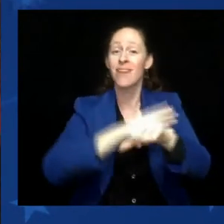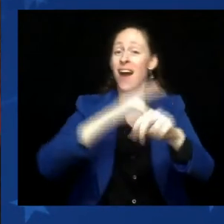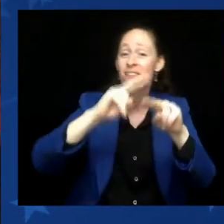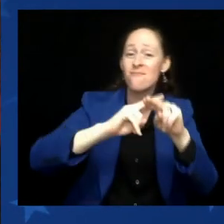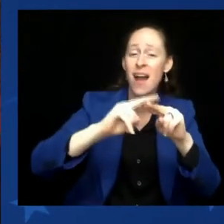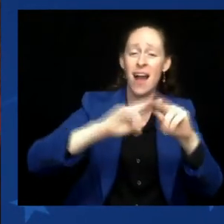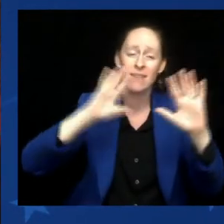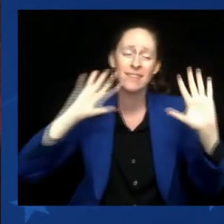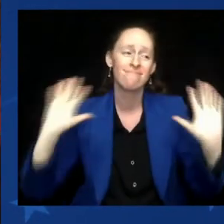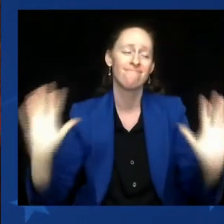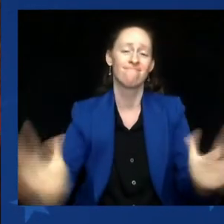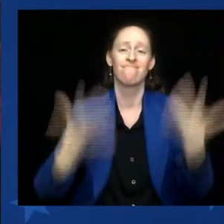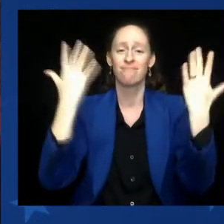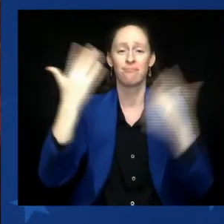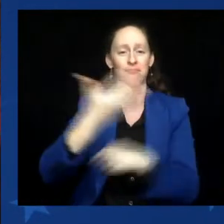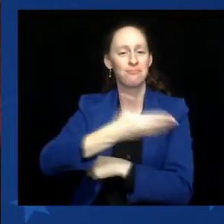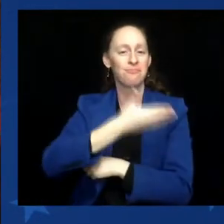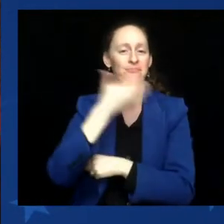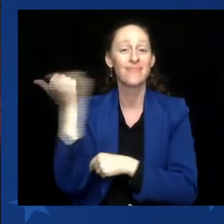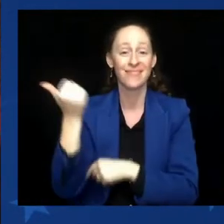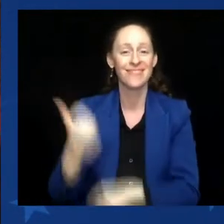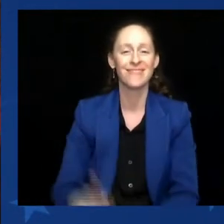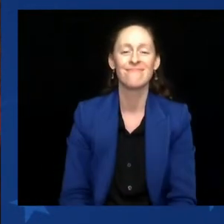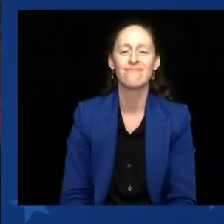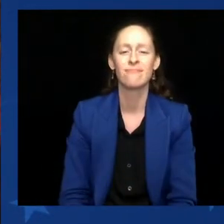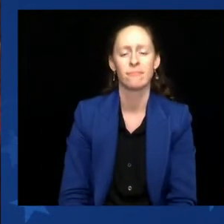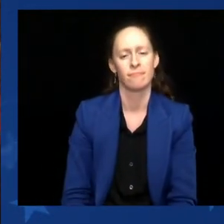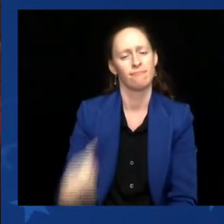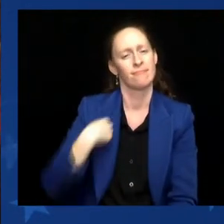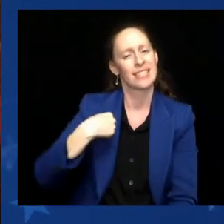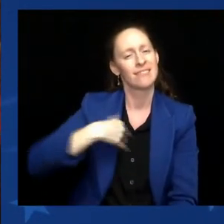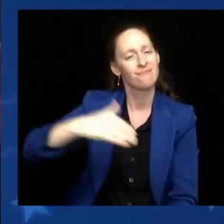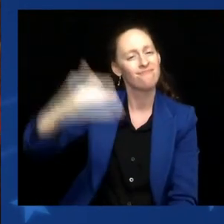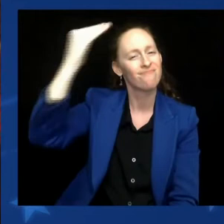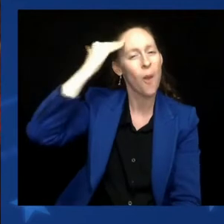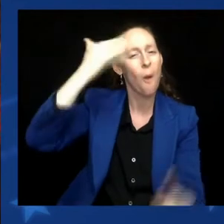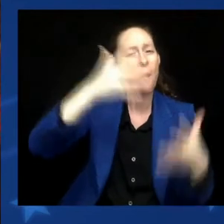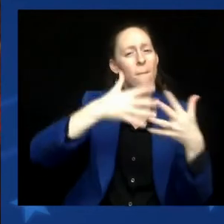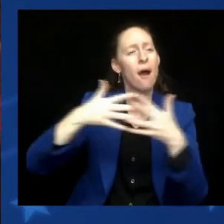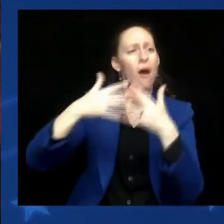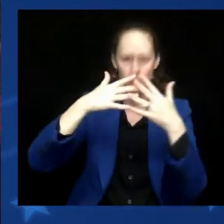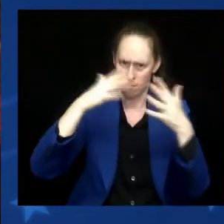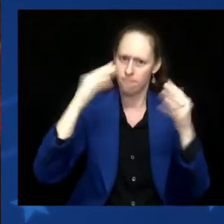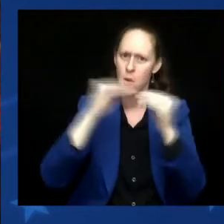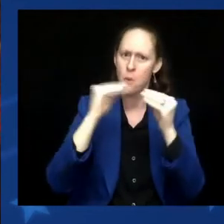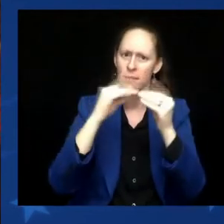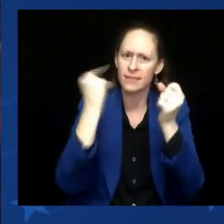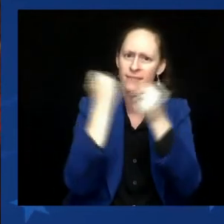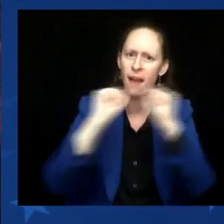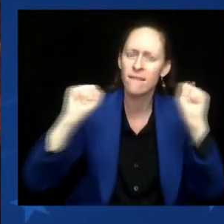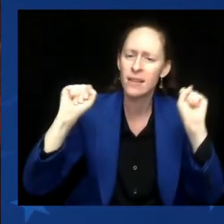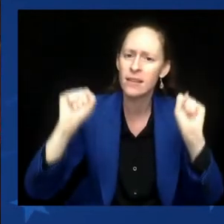I believe we could make America safer. So we passed the most significant gun safety law since President Clinton.